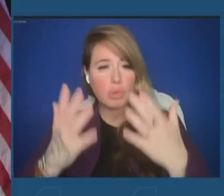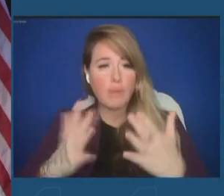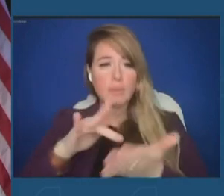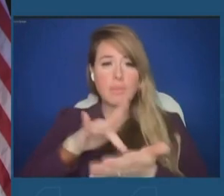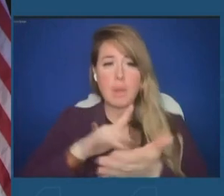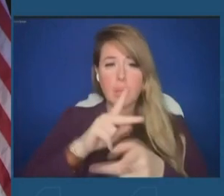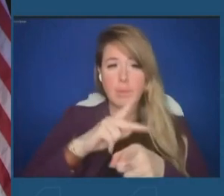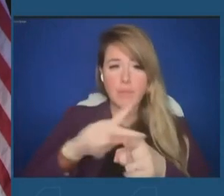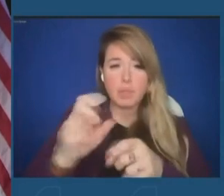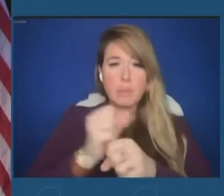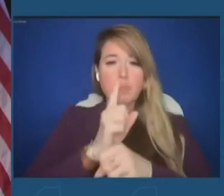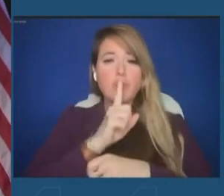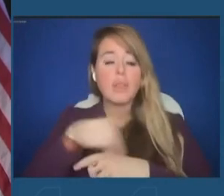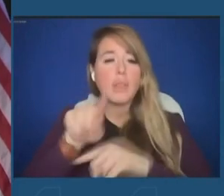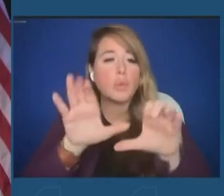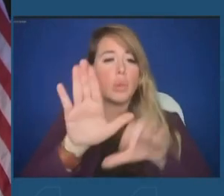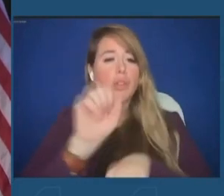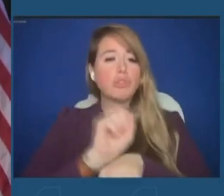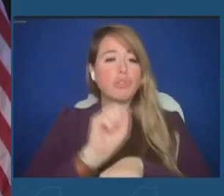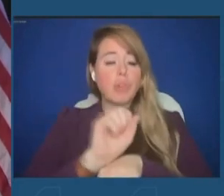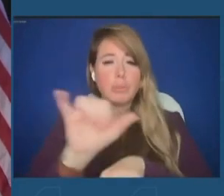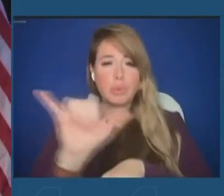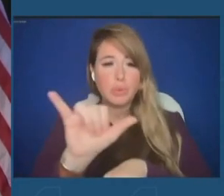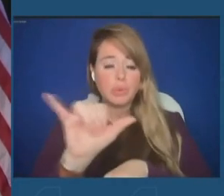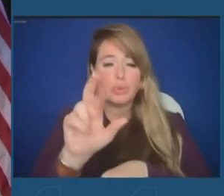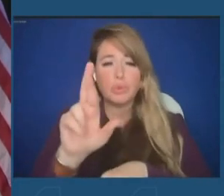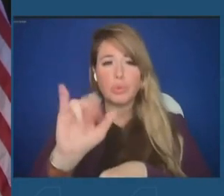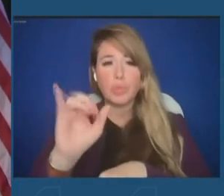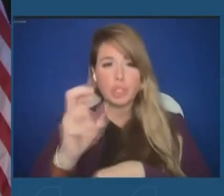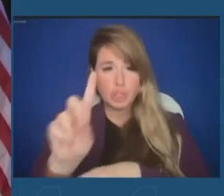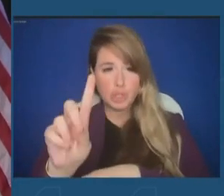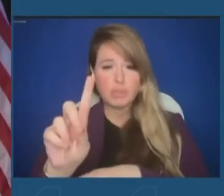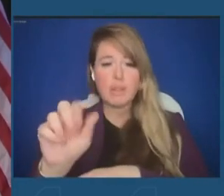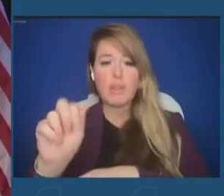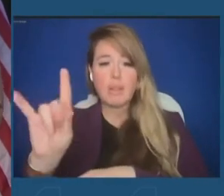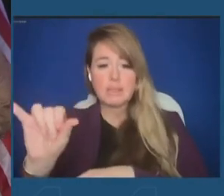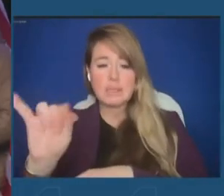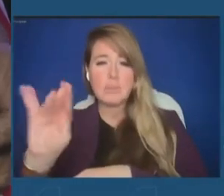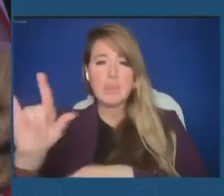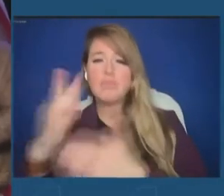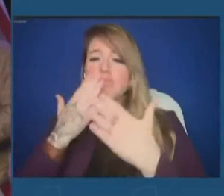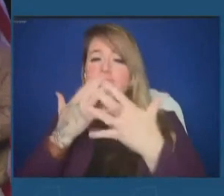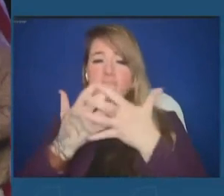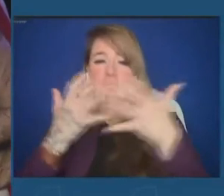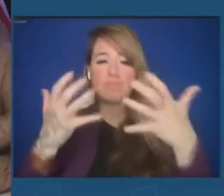to do their job as well. Richard, Andy, Bill, Ron, thank you so much.